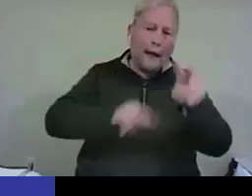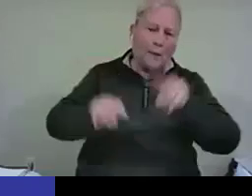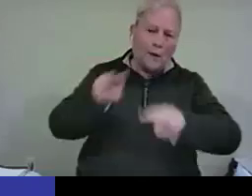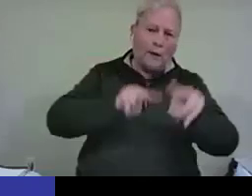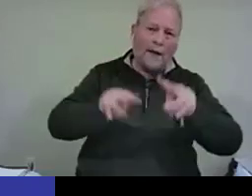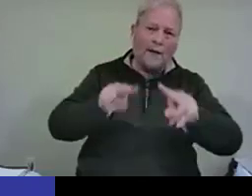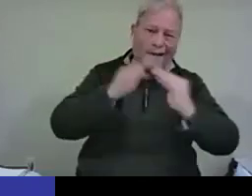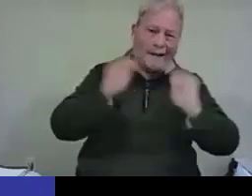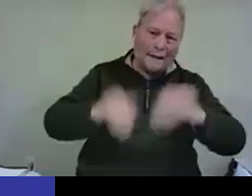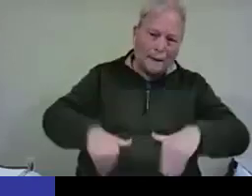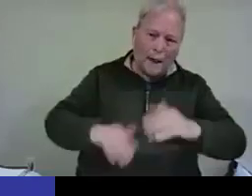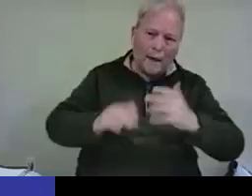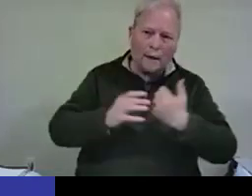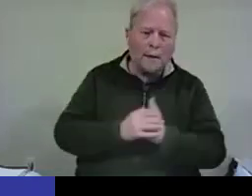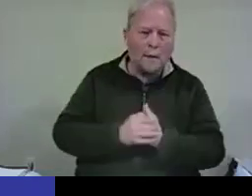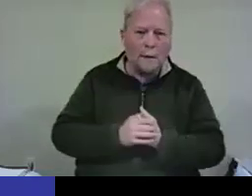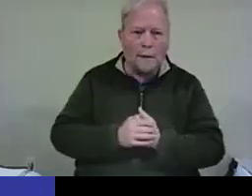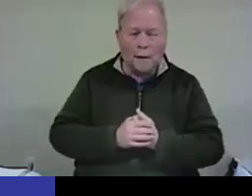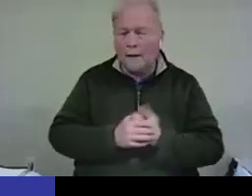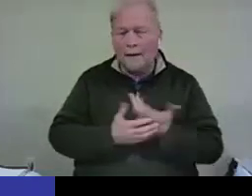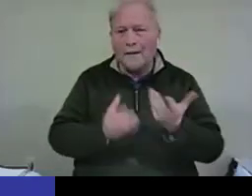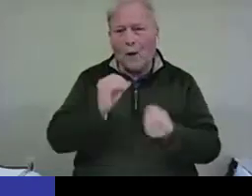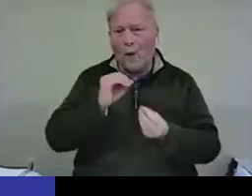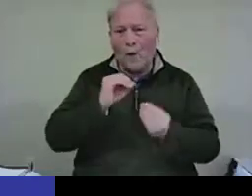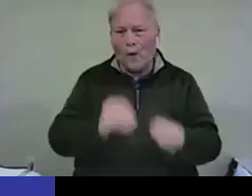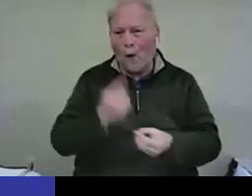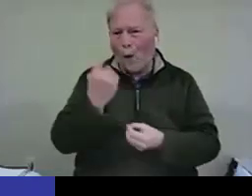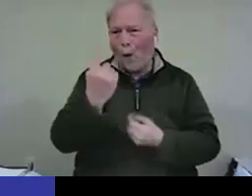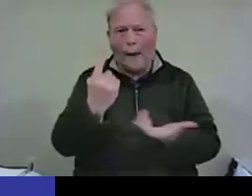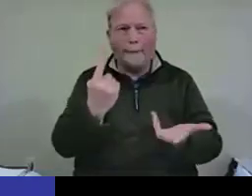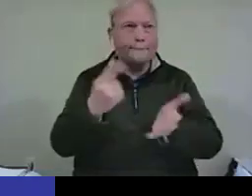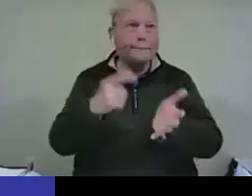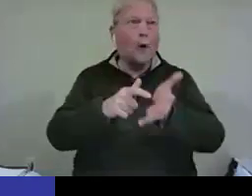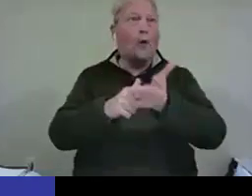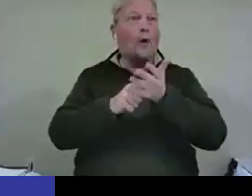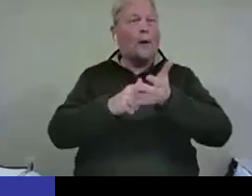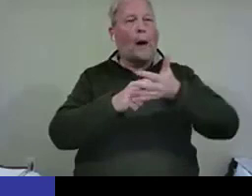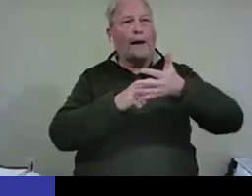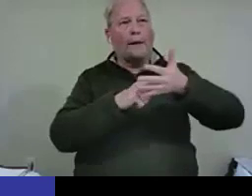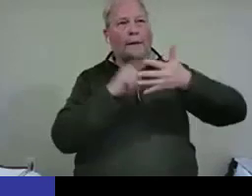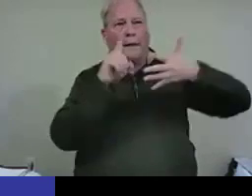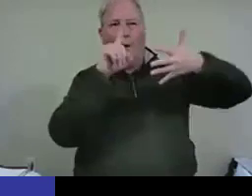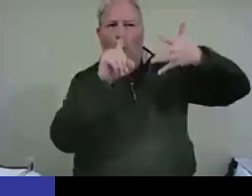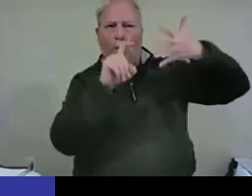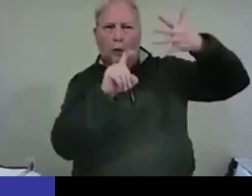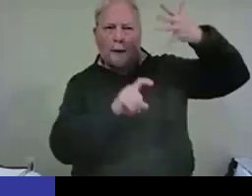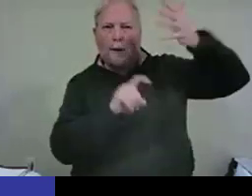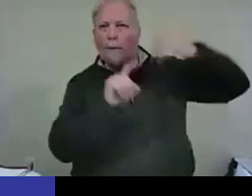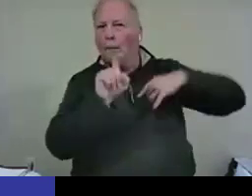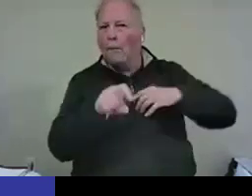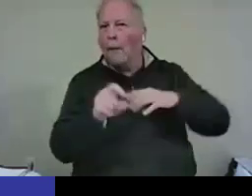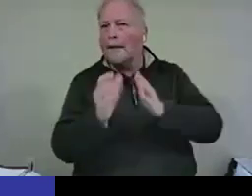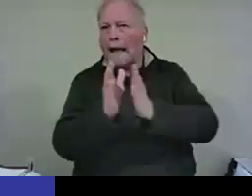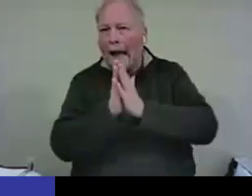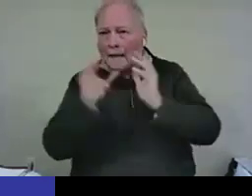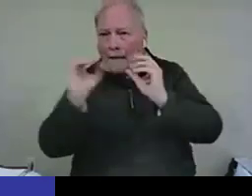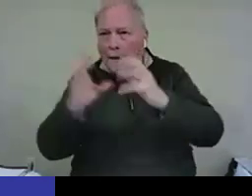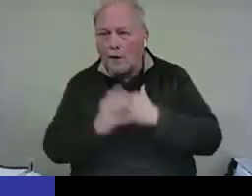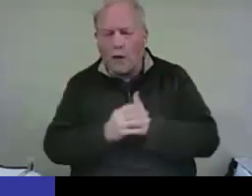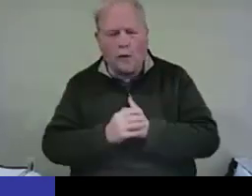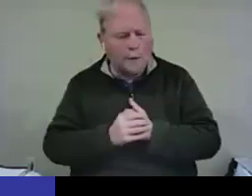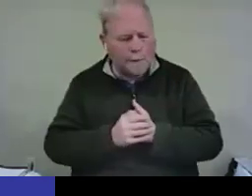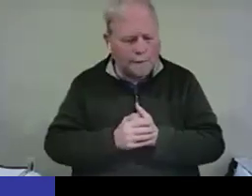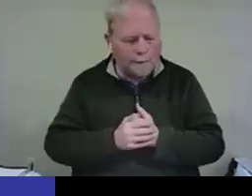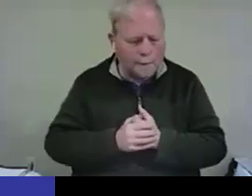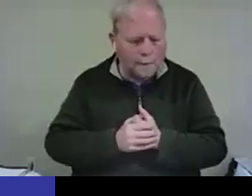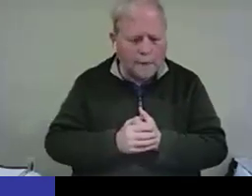specific or required list of questions or set of questions that you need to ask. You need to think about knowing what